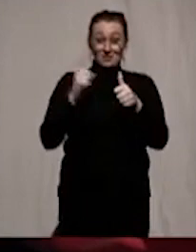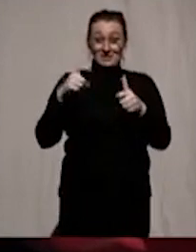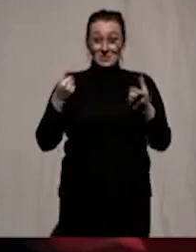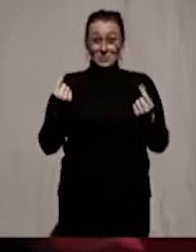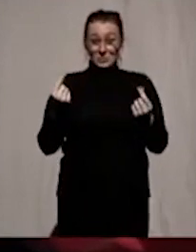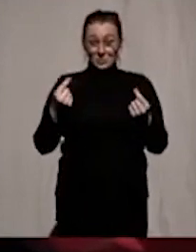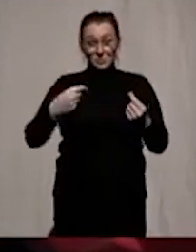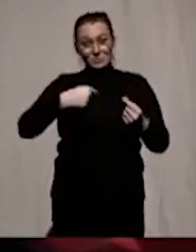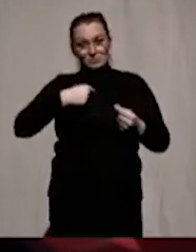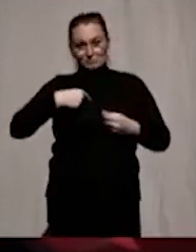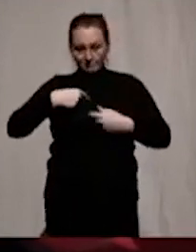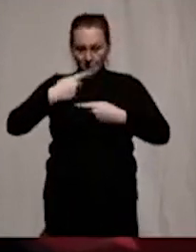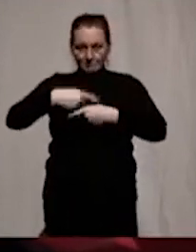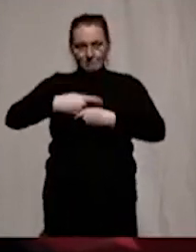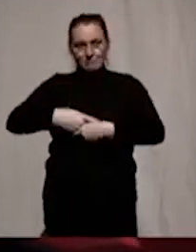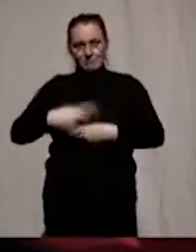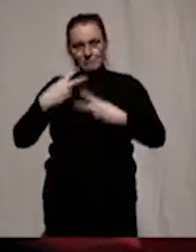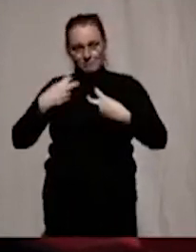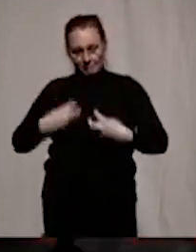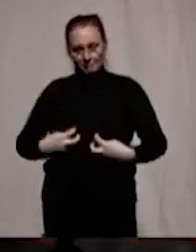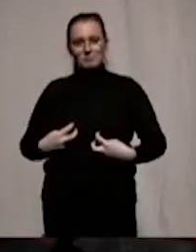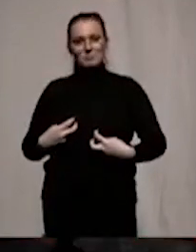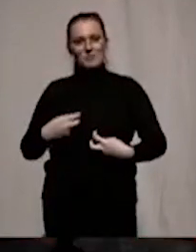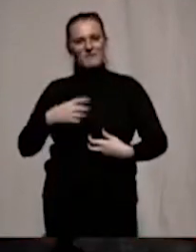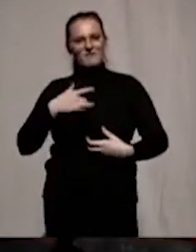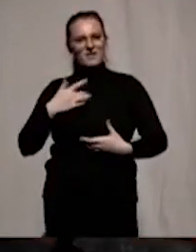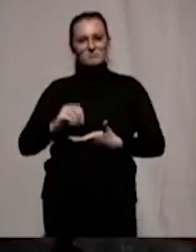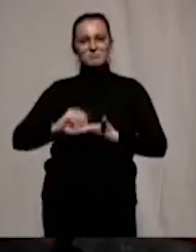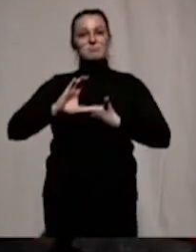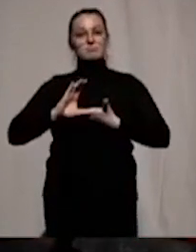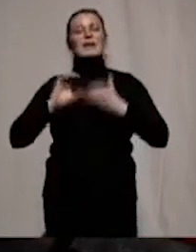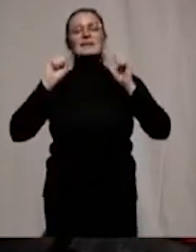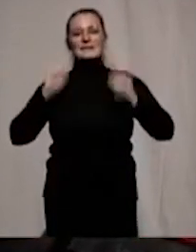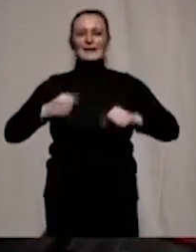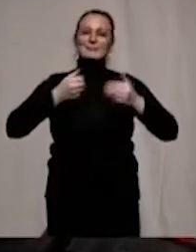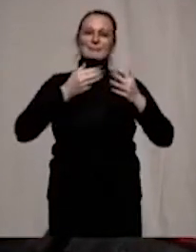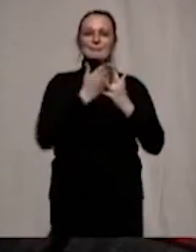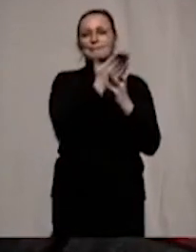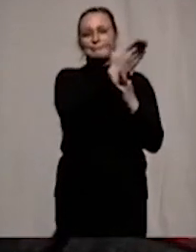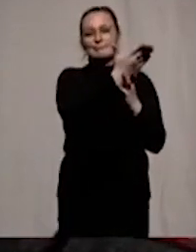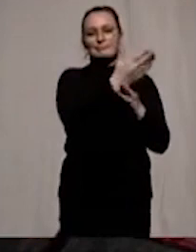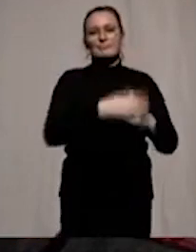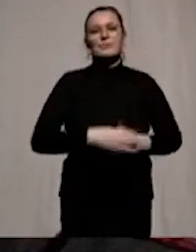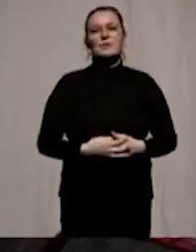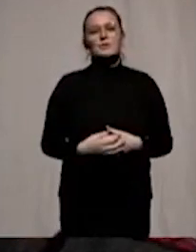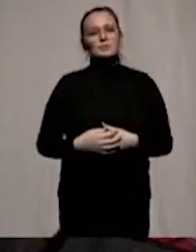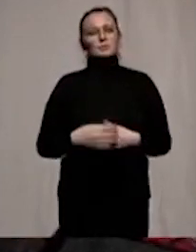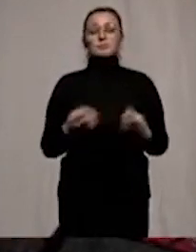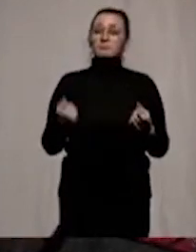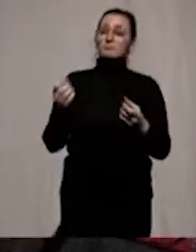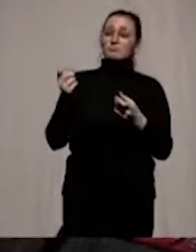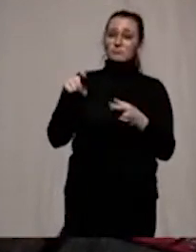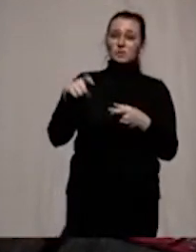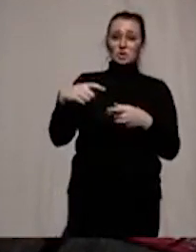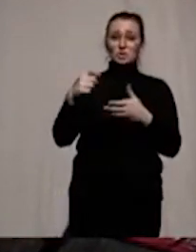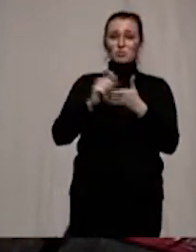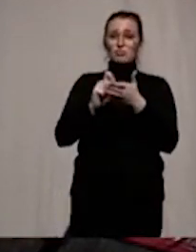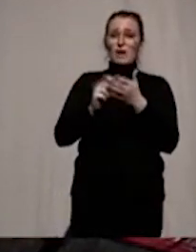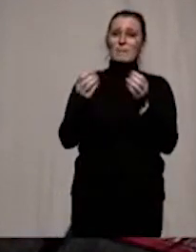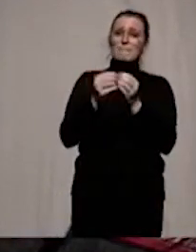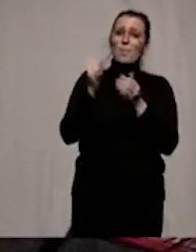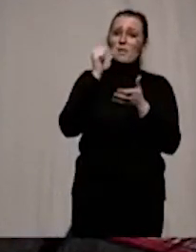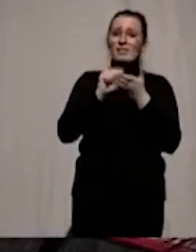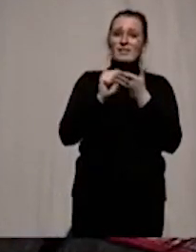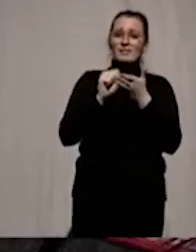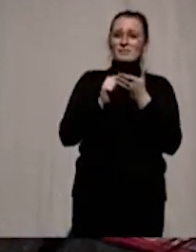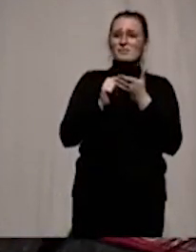just be easier on myself, I think, is what I want to. Write more letters to yourself, because I could hear in that letter to yourself that you